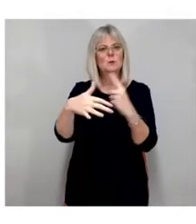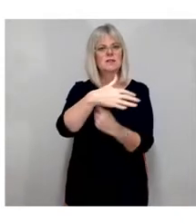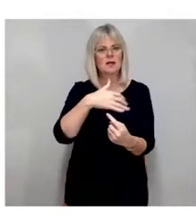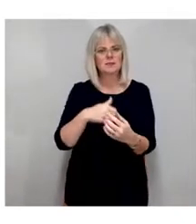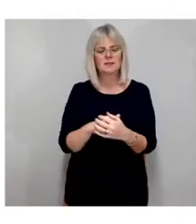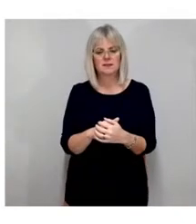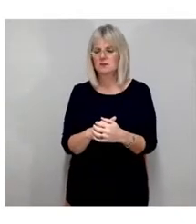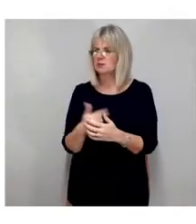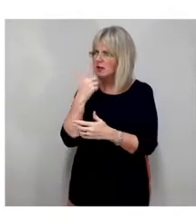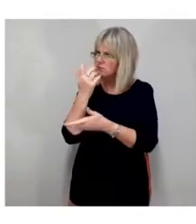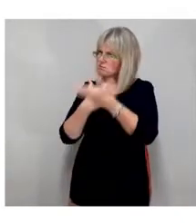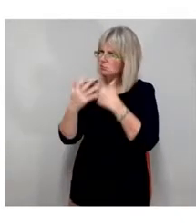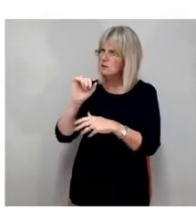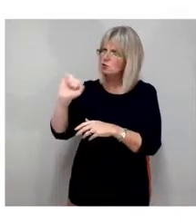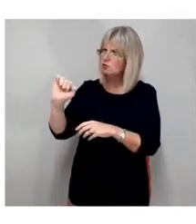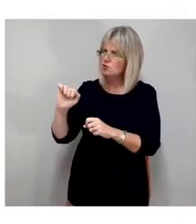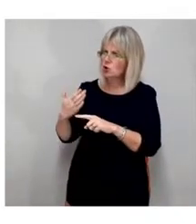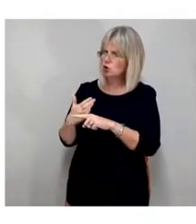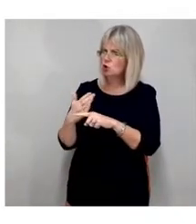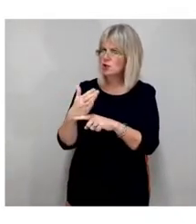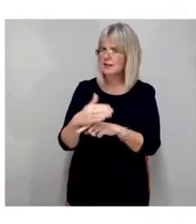your journey in this space.